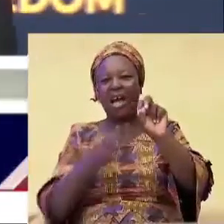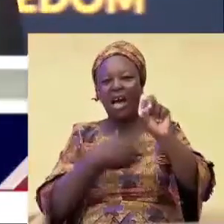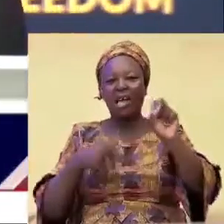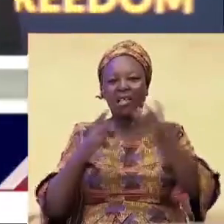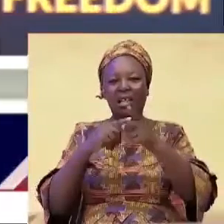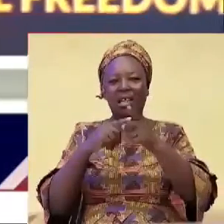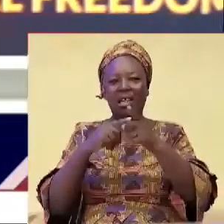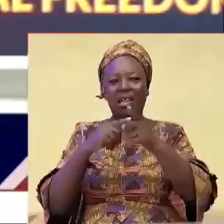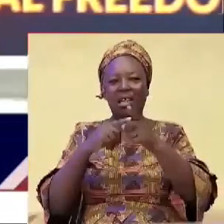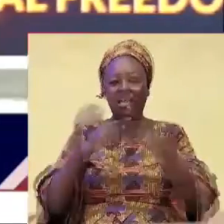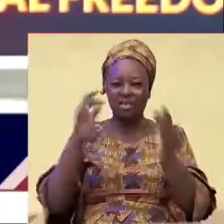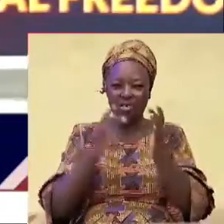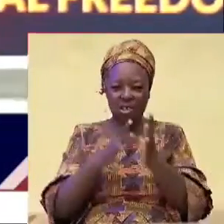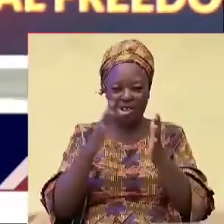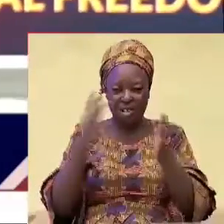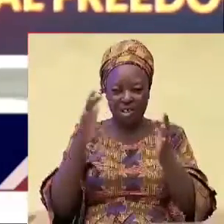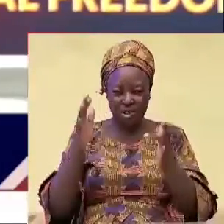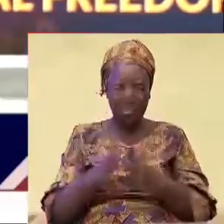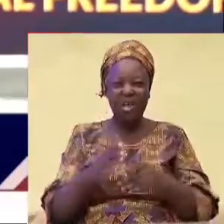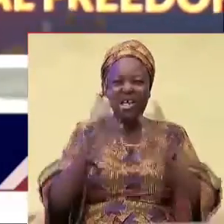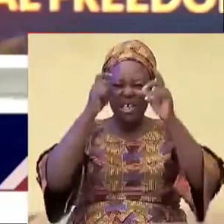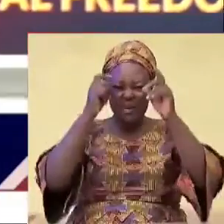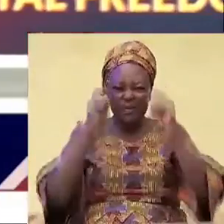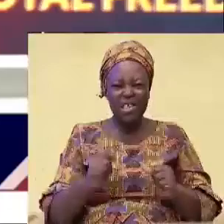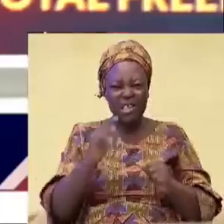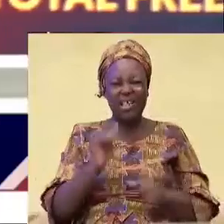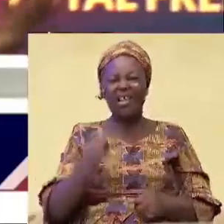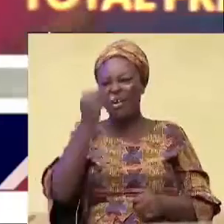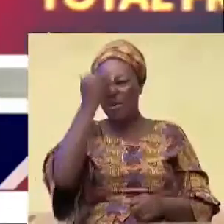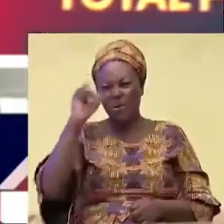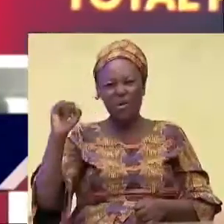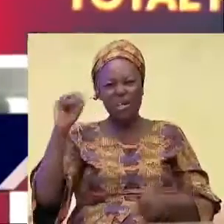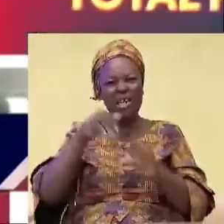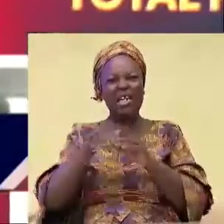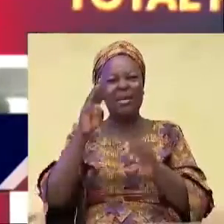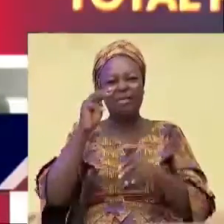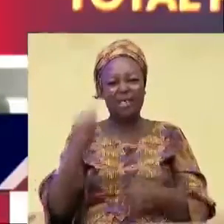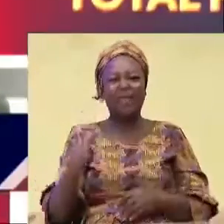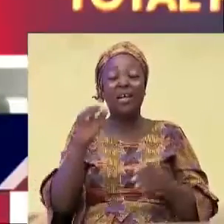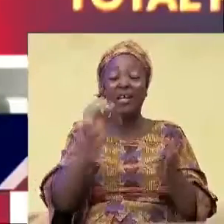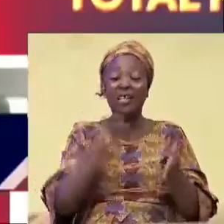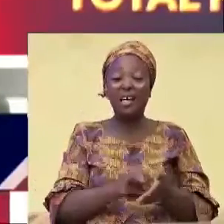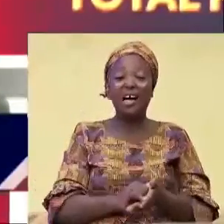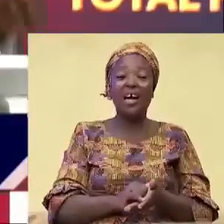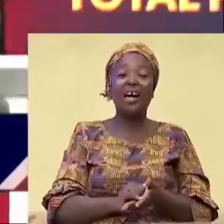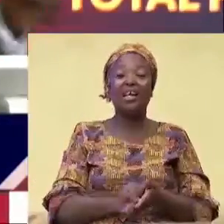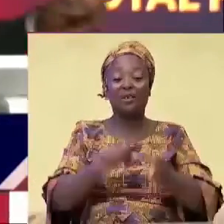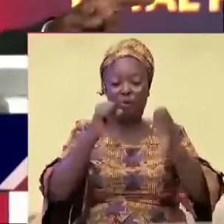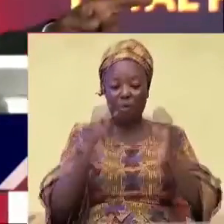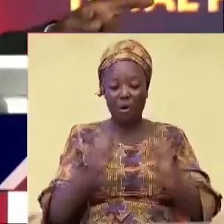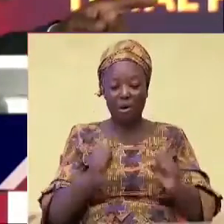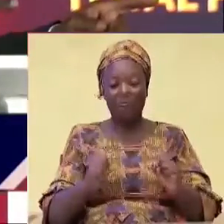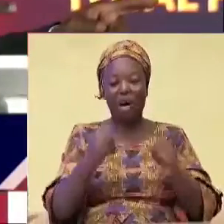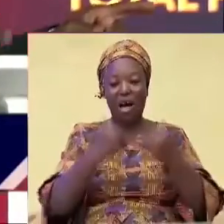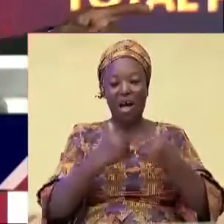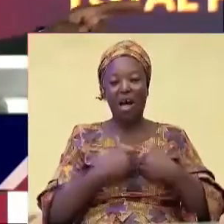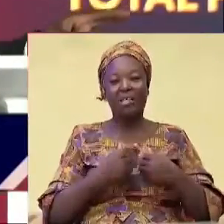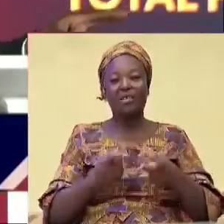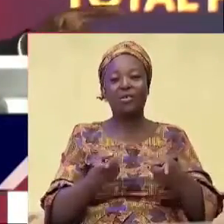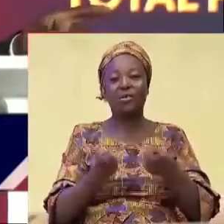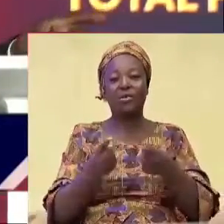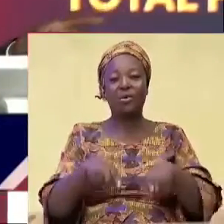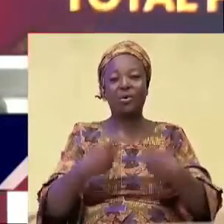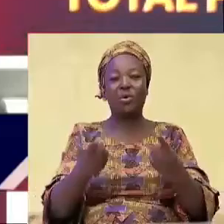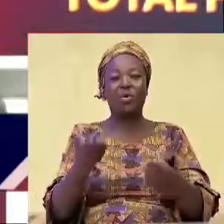in verse 30, and Jesus immediately knowing in himself that virtue had